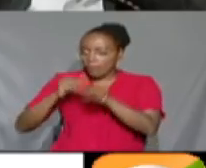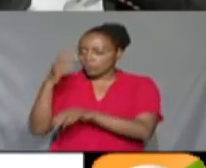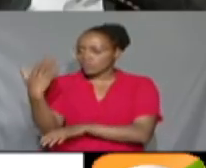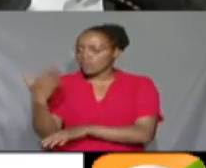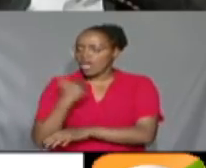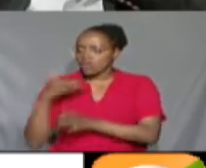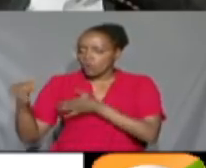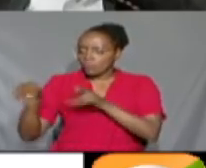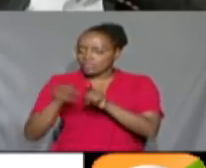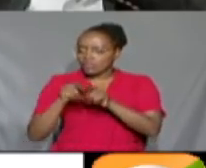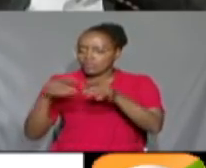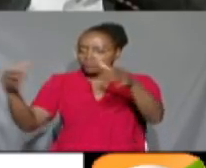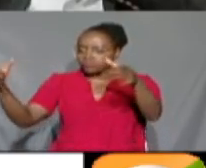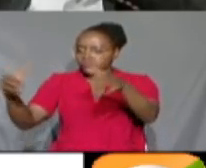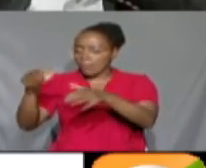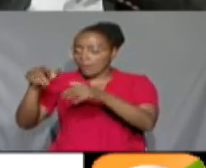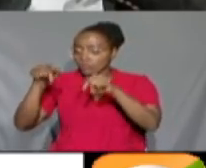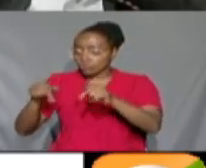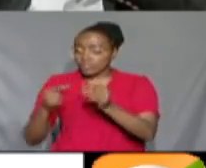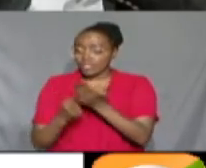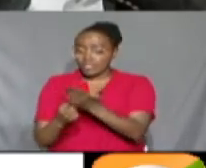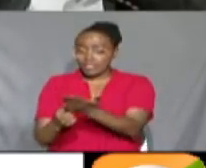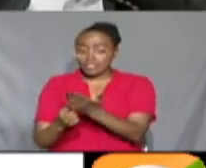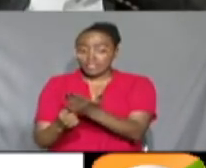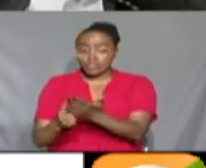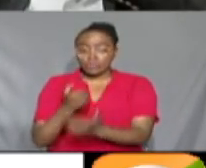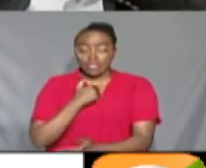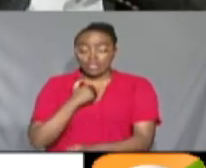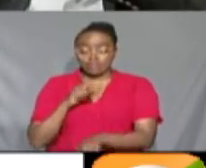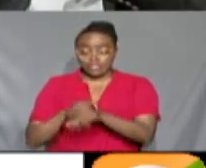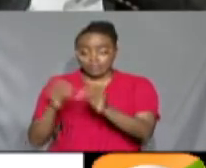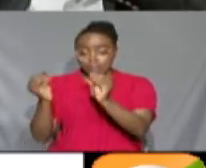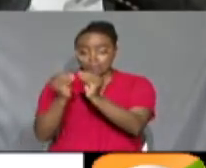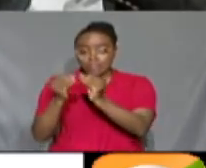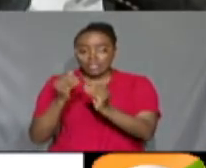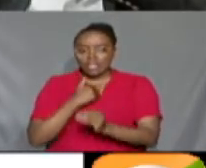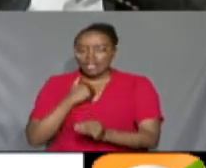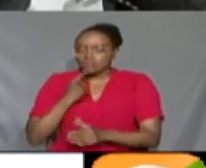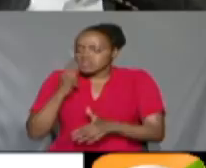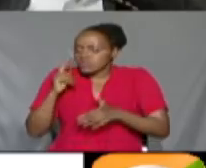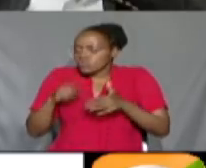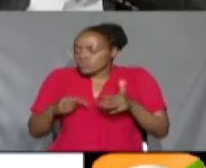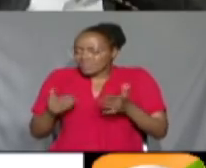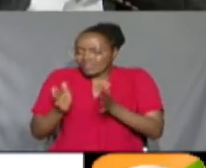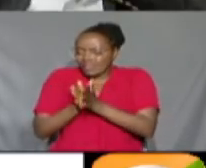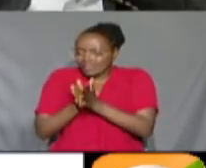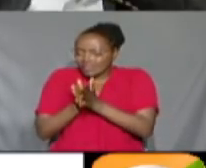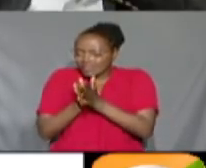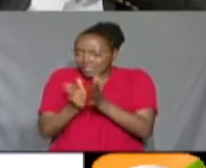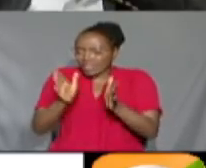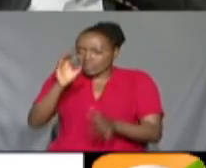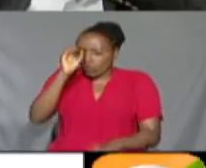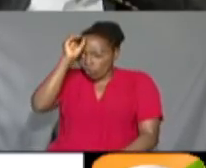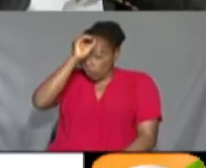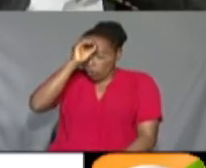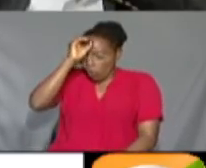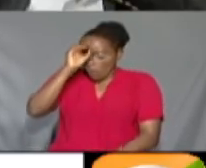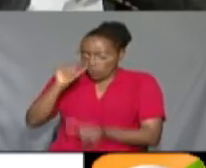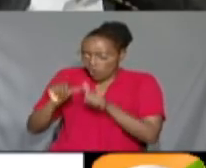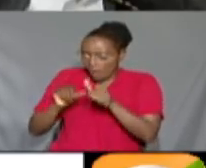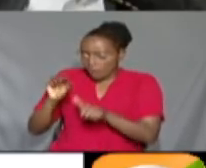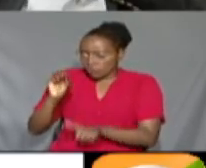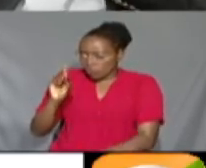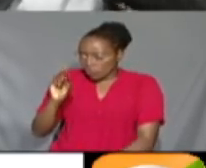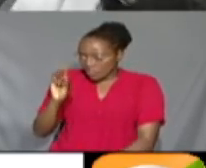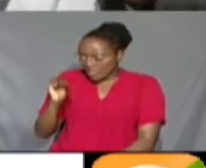had a chance as a party, and I know it was part of your discussions today during your meeting. What would you say is the general view of ODM towards the document that we have so